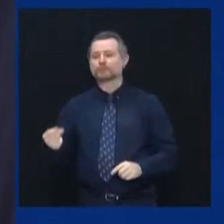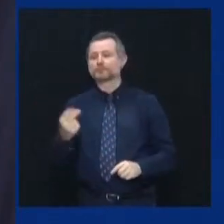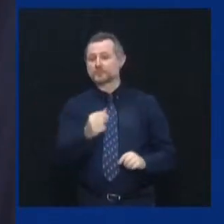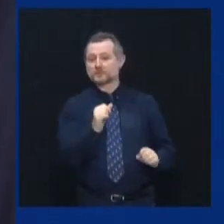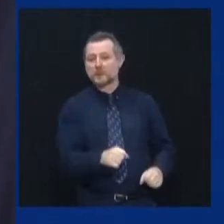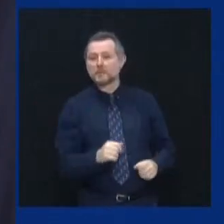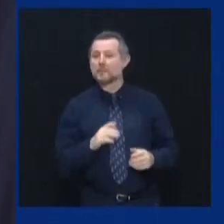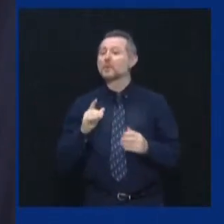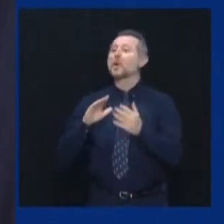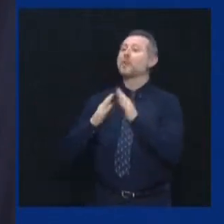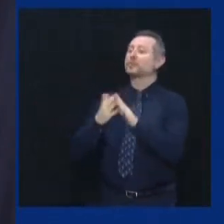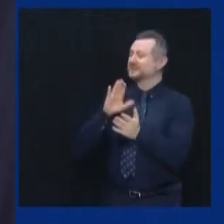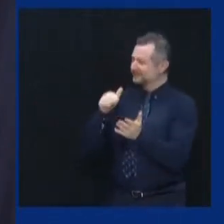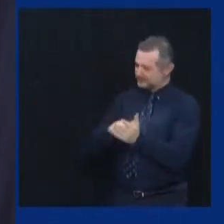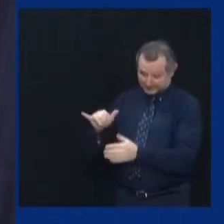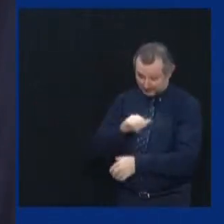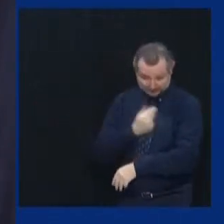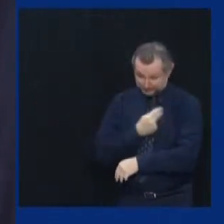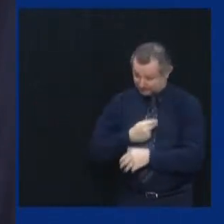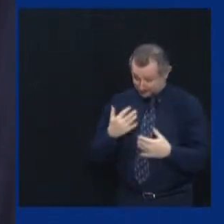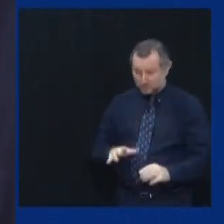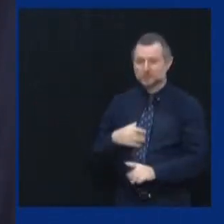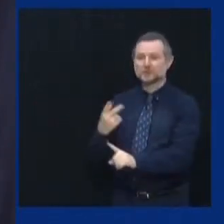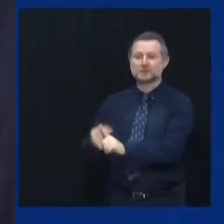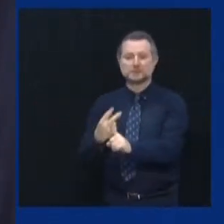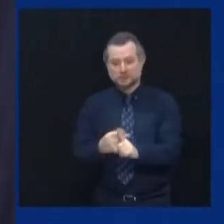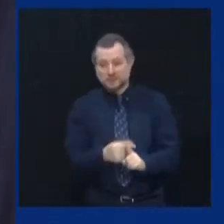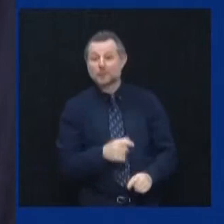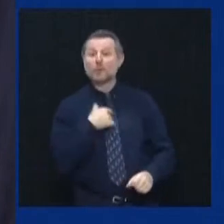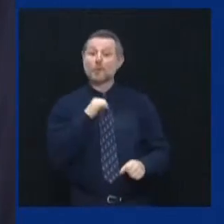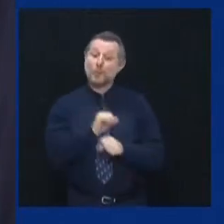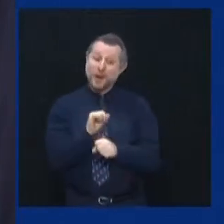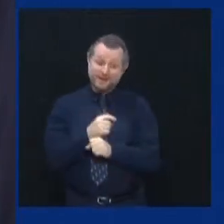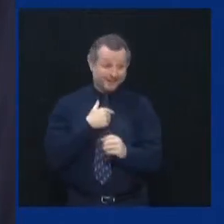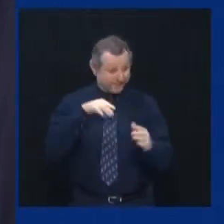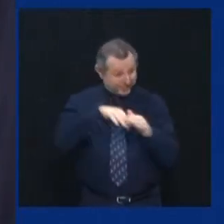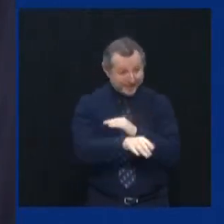same thing. Vaccinate your healthcare workers so you're not spreading.